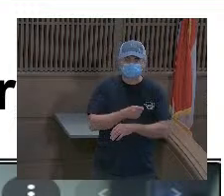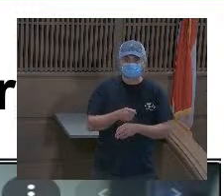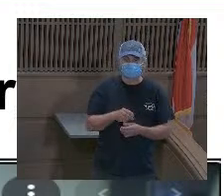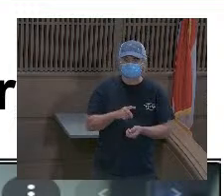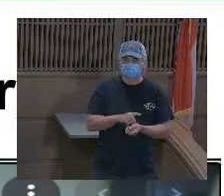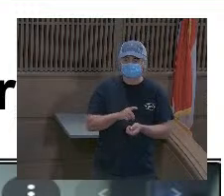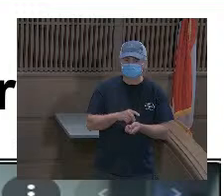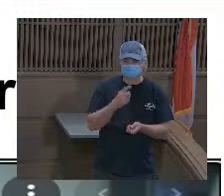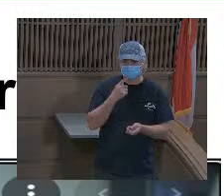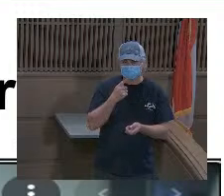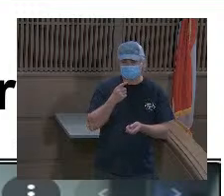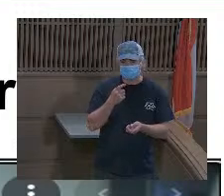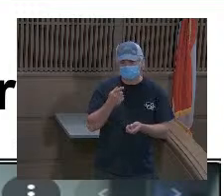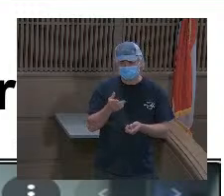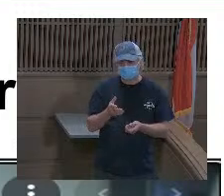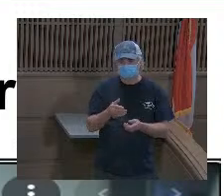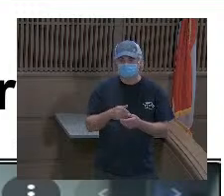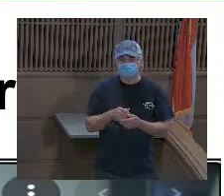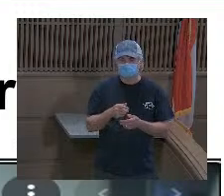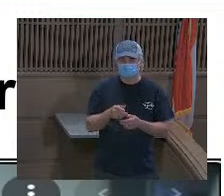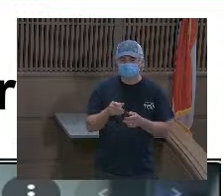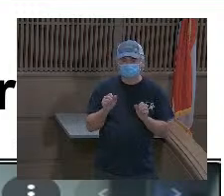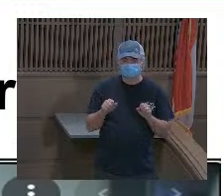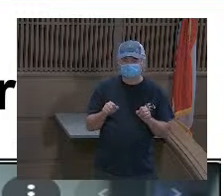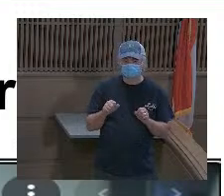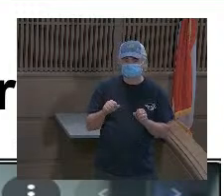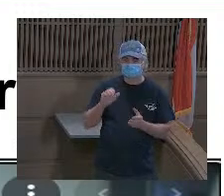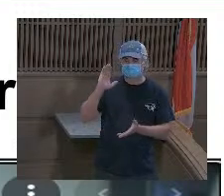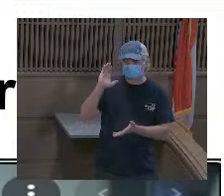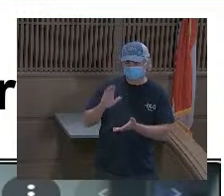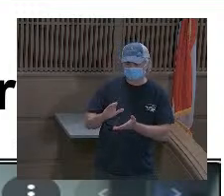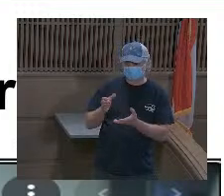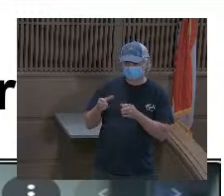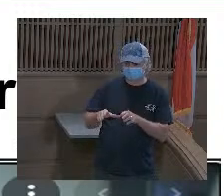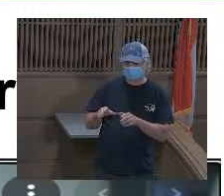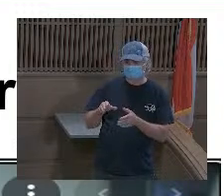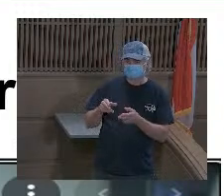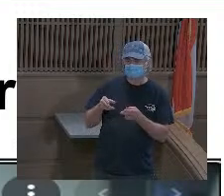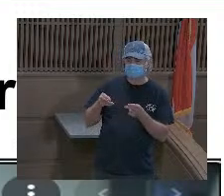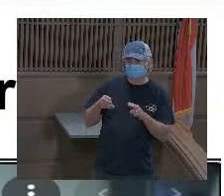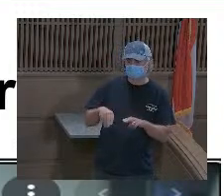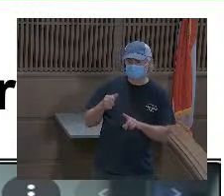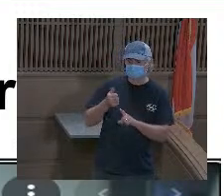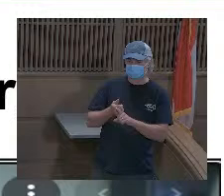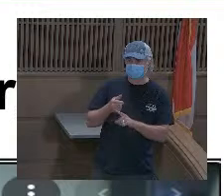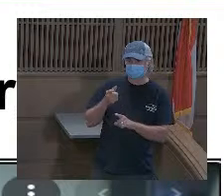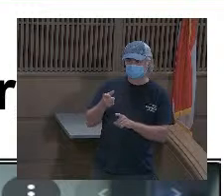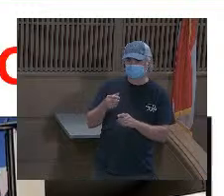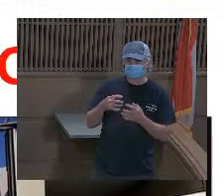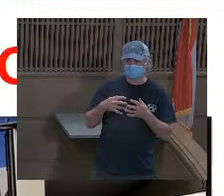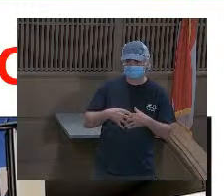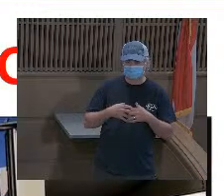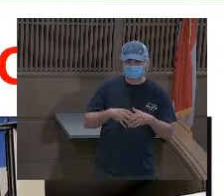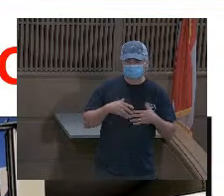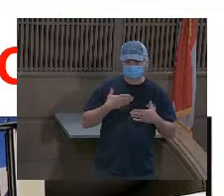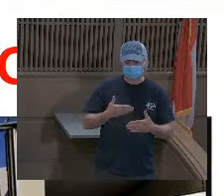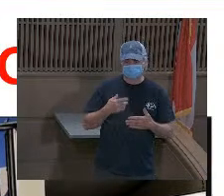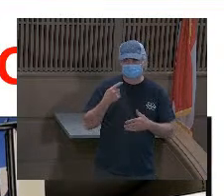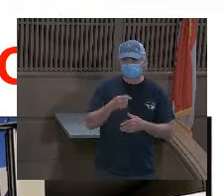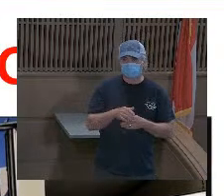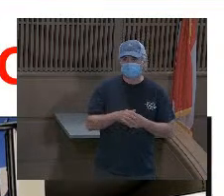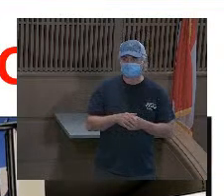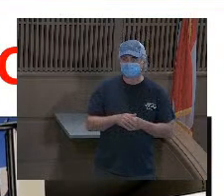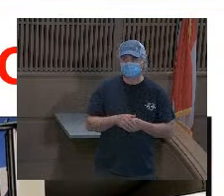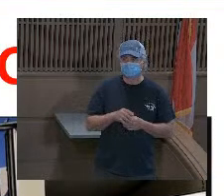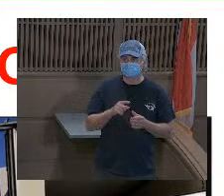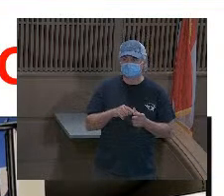get the vaccine, you less chances of winding up like this. But if you don't, the next step, this is the place